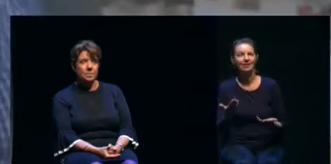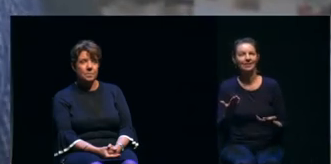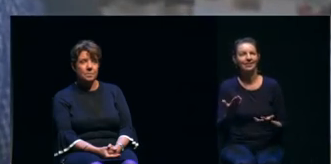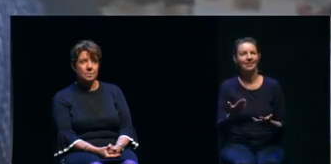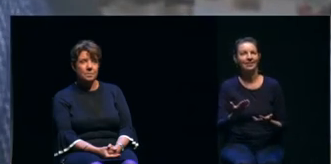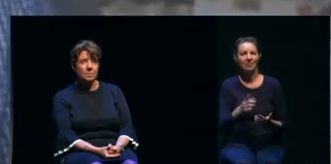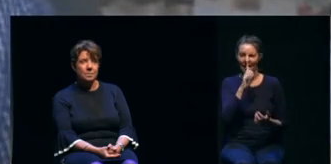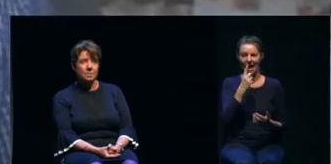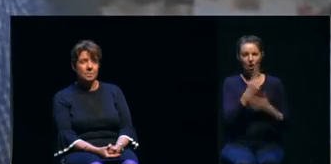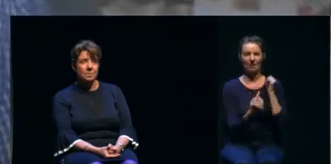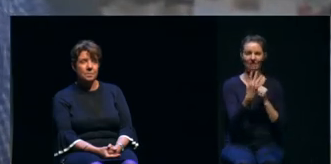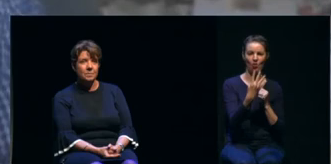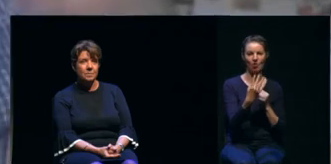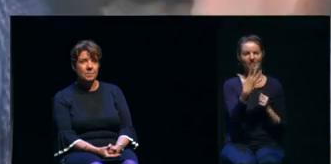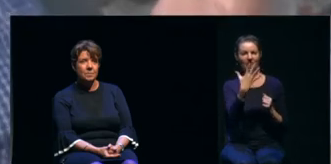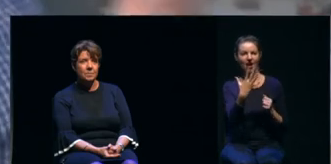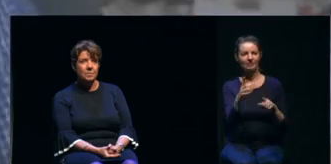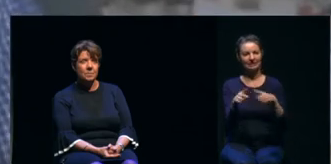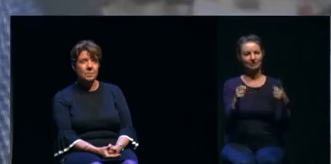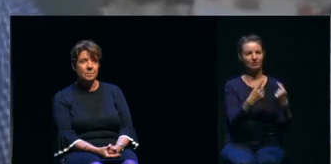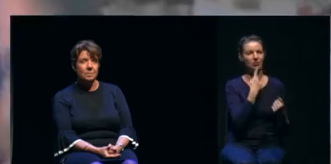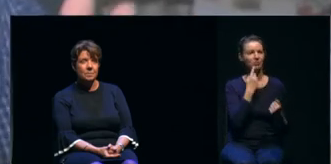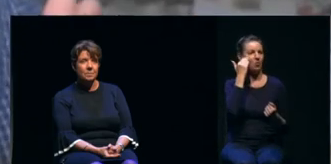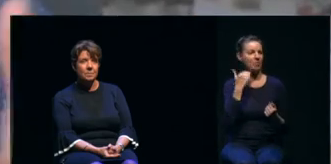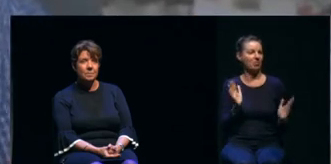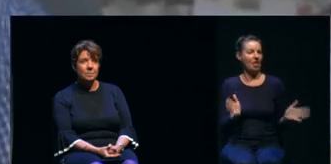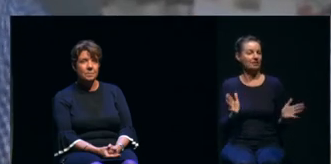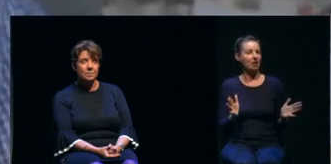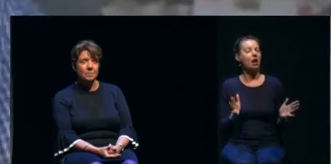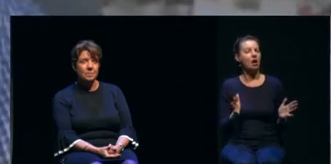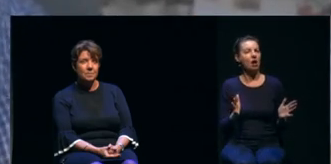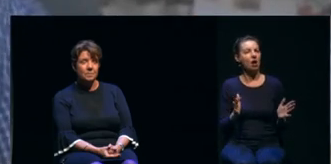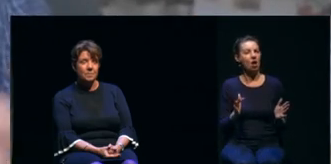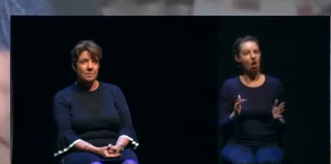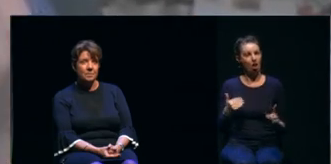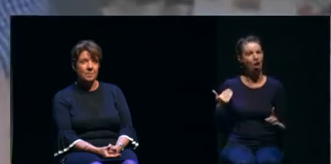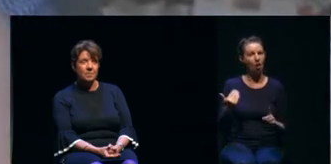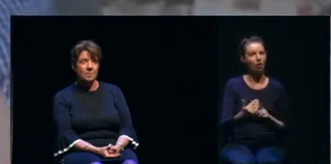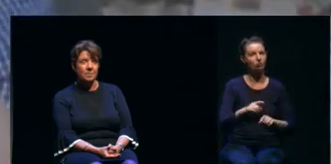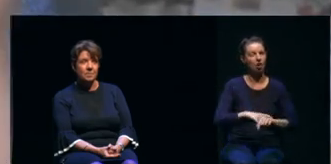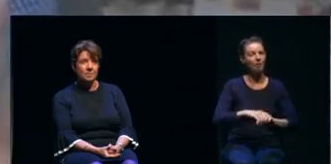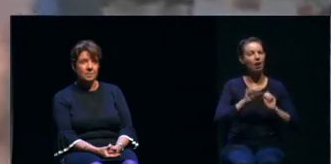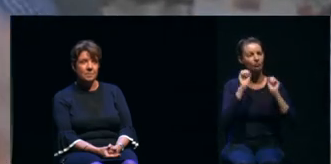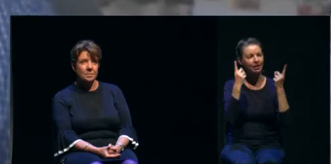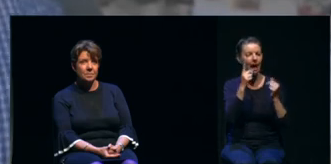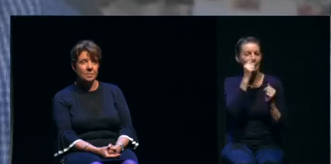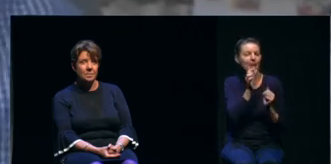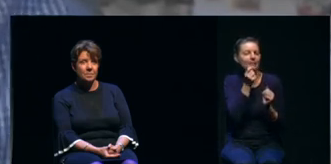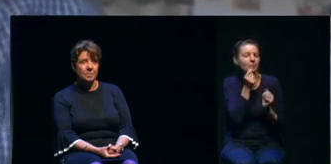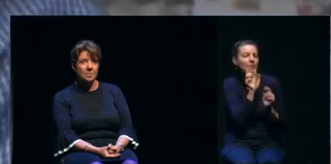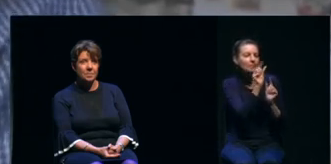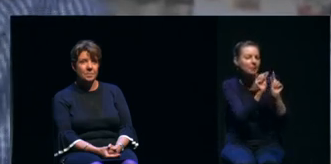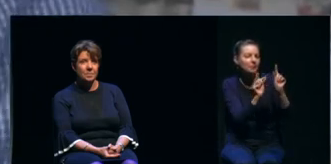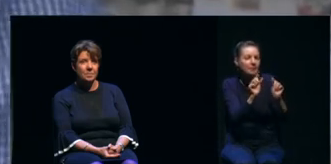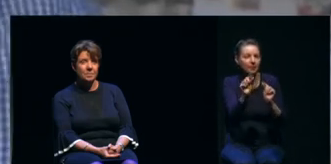there can be more than four or five kinds of women. Like, kind of, and it took me a long time to realise that. Like, yeah, no, I could be a bit of some of these and then